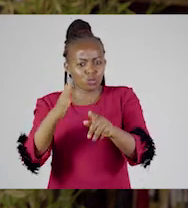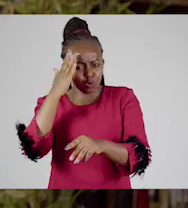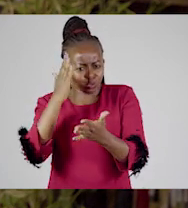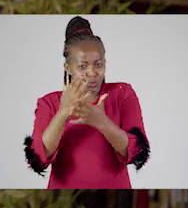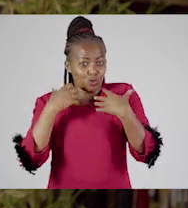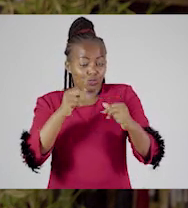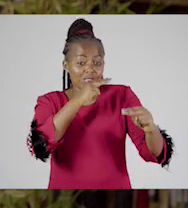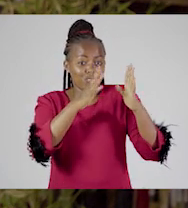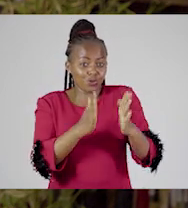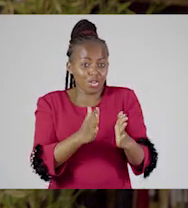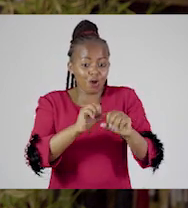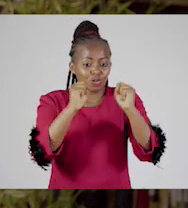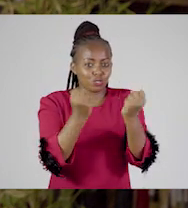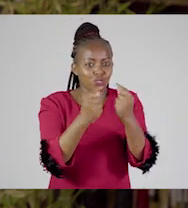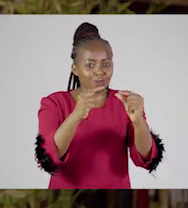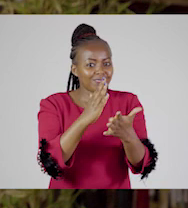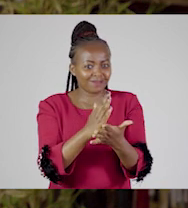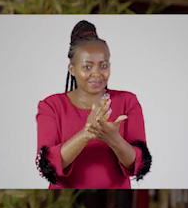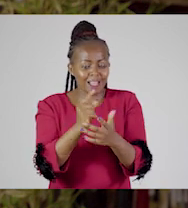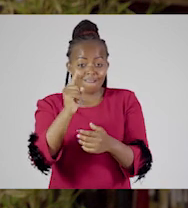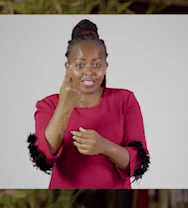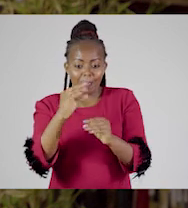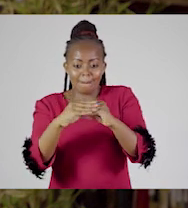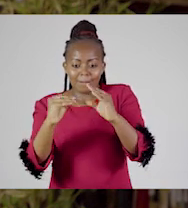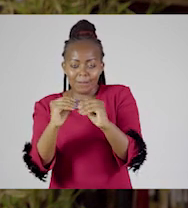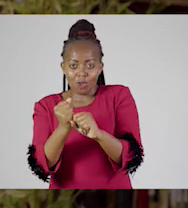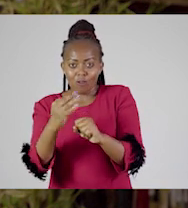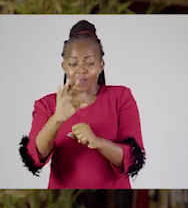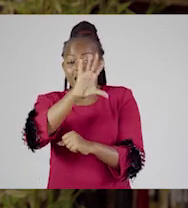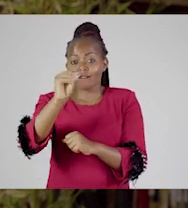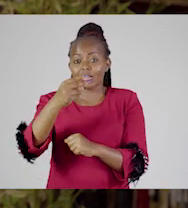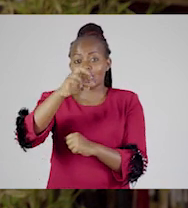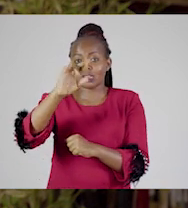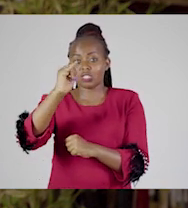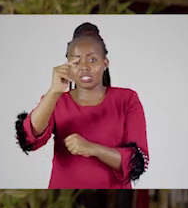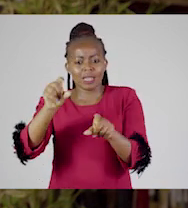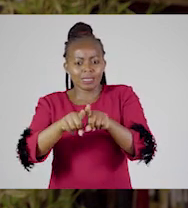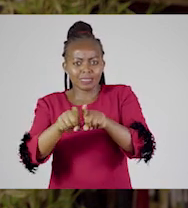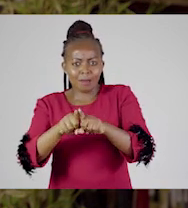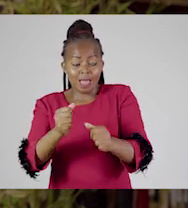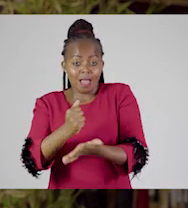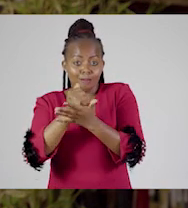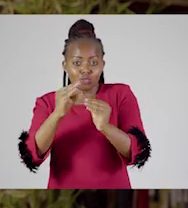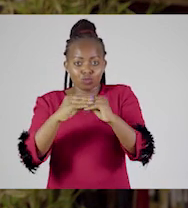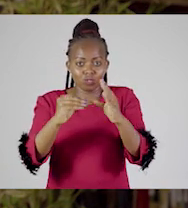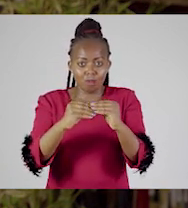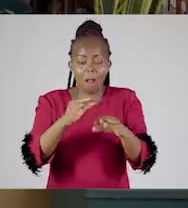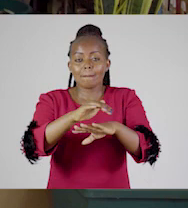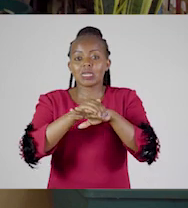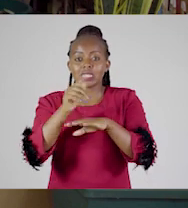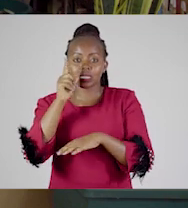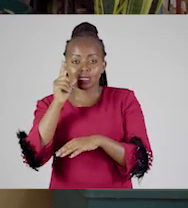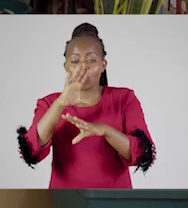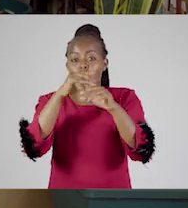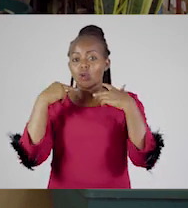know me as Headstrong Historian on my socials. I'm the founder of African Digital Heritage and co-founder at the Museum of British Colonialism.